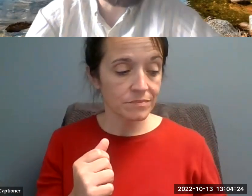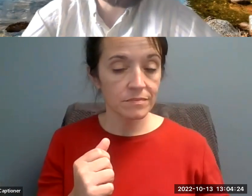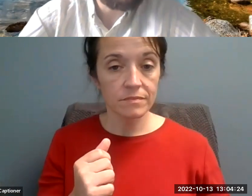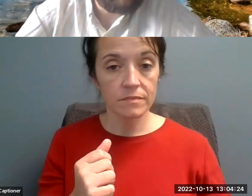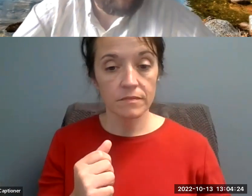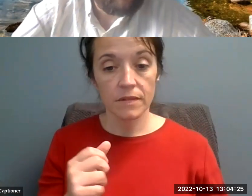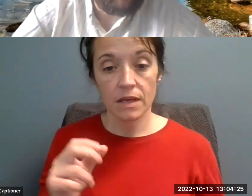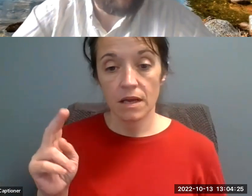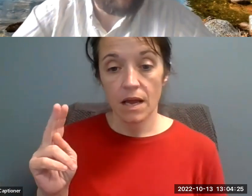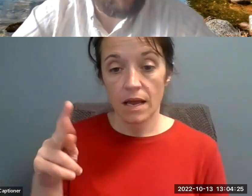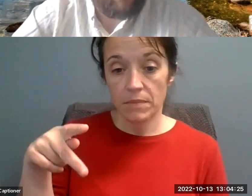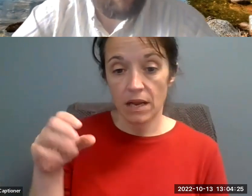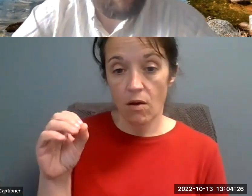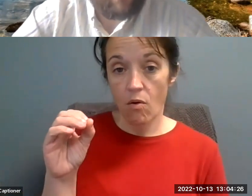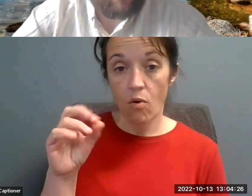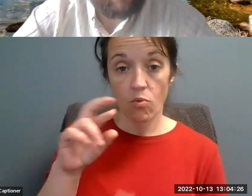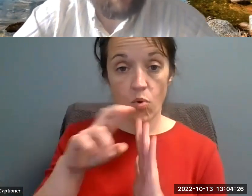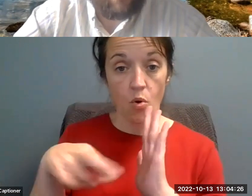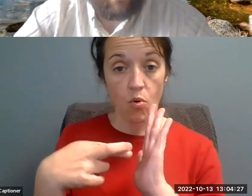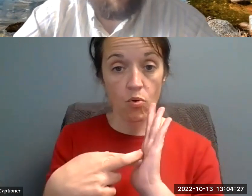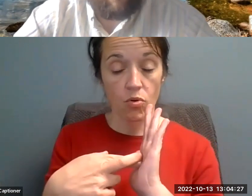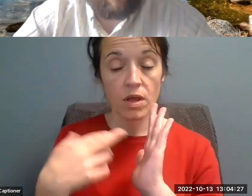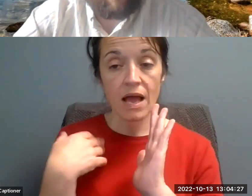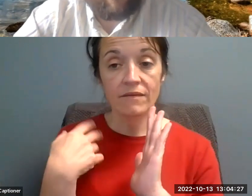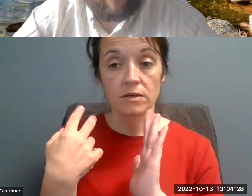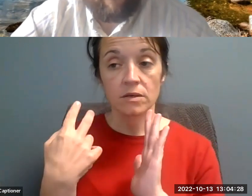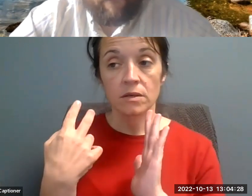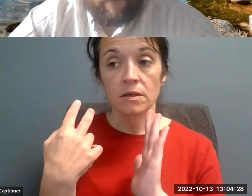MPL role, there's really two